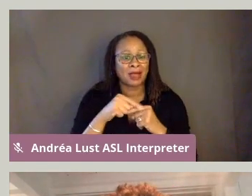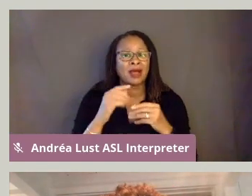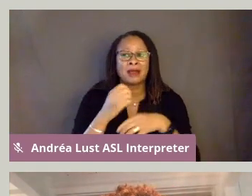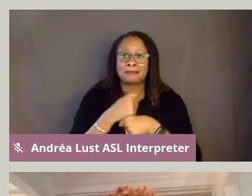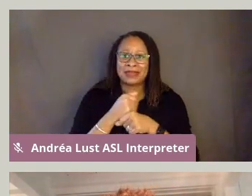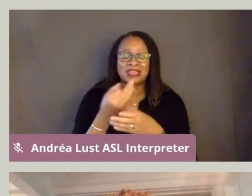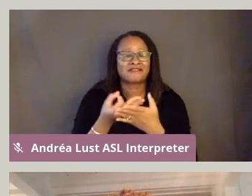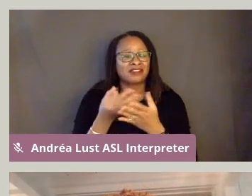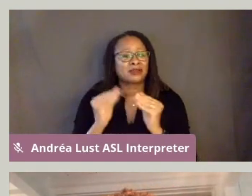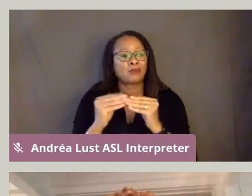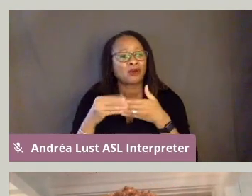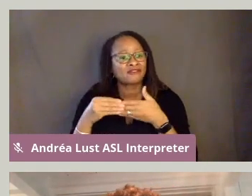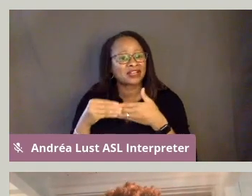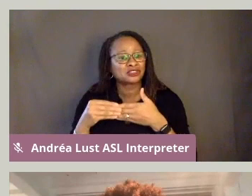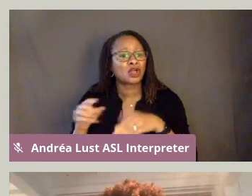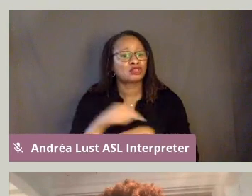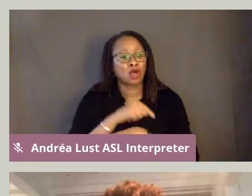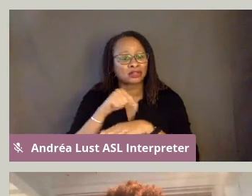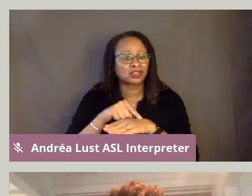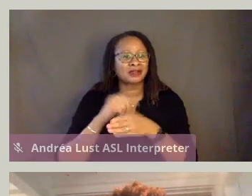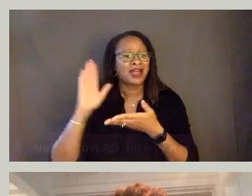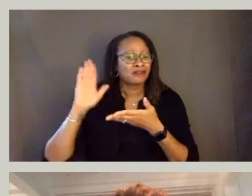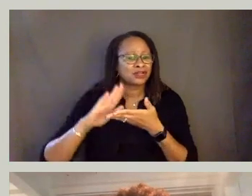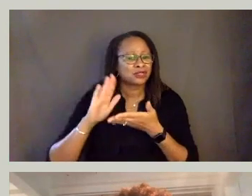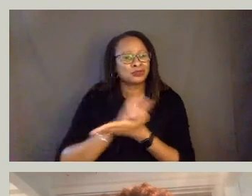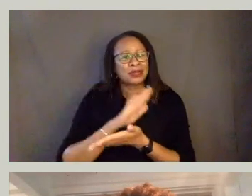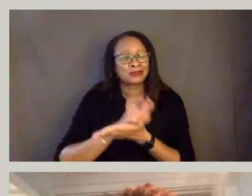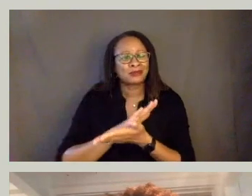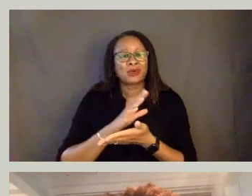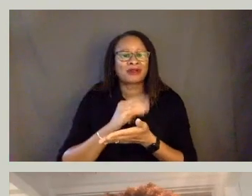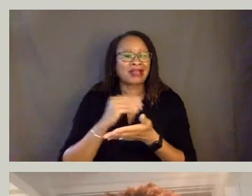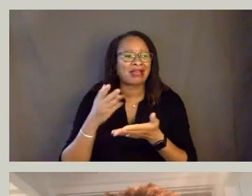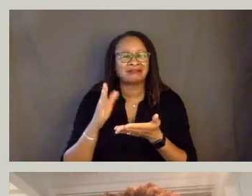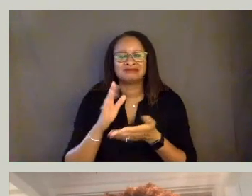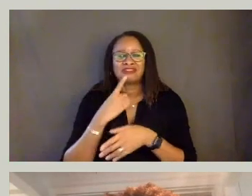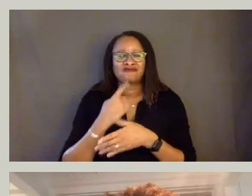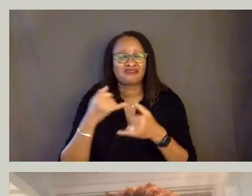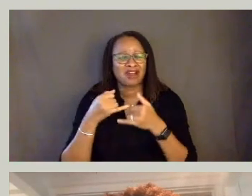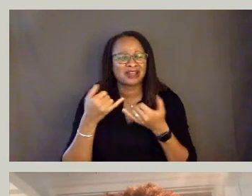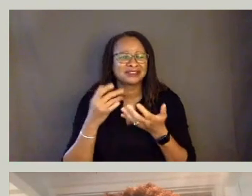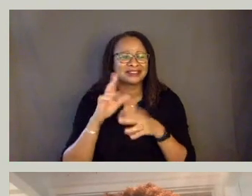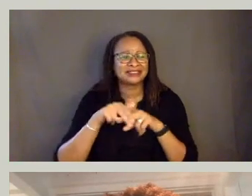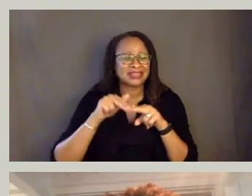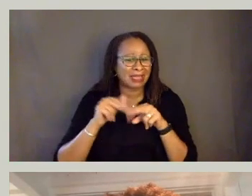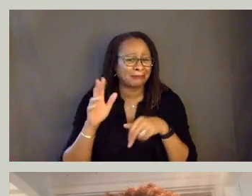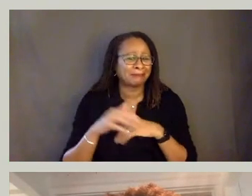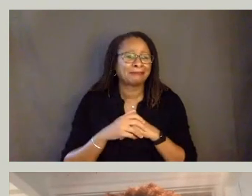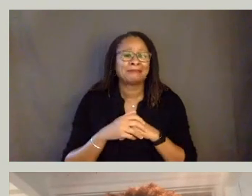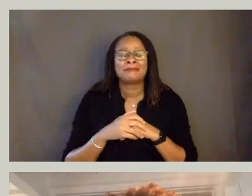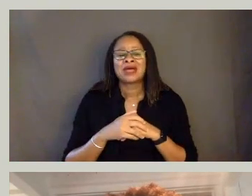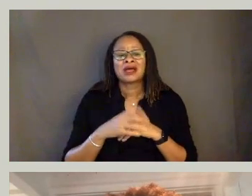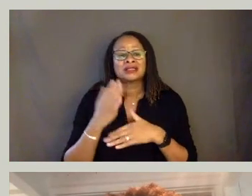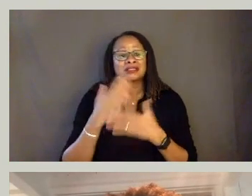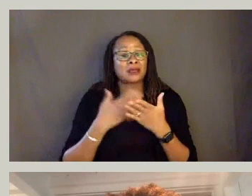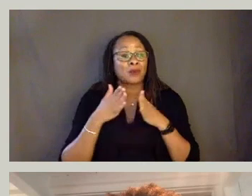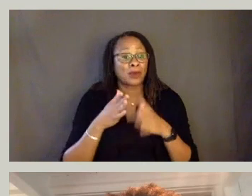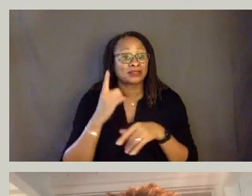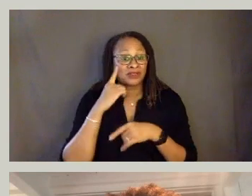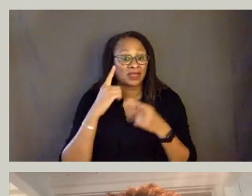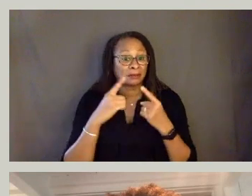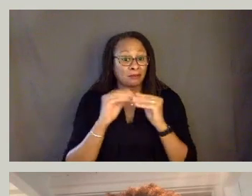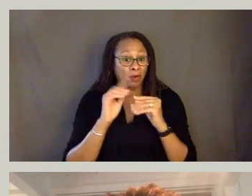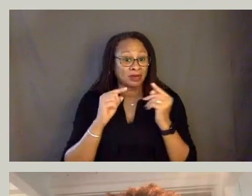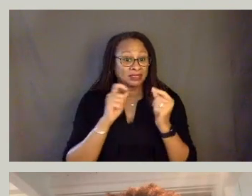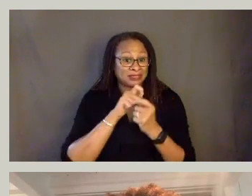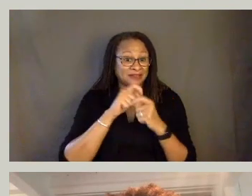around, you know, making funding more flexible and longer term, reducing the paperwork and bureaucracy. And, you know, some ways